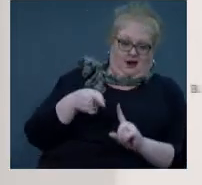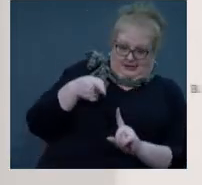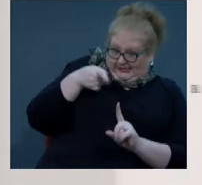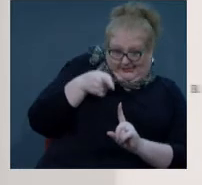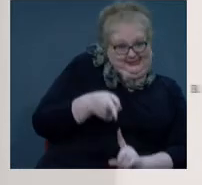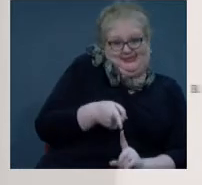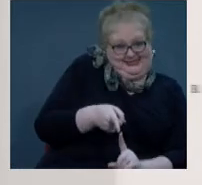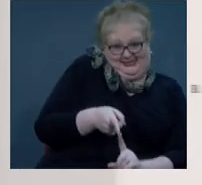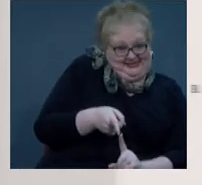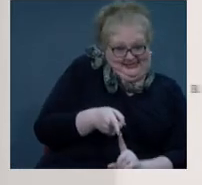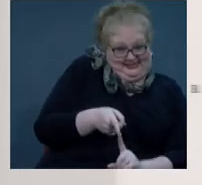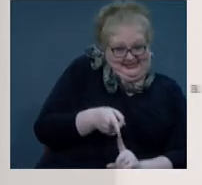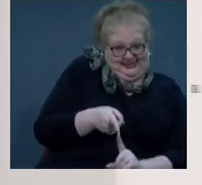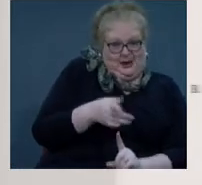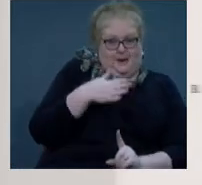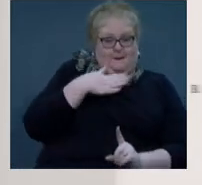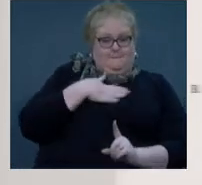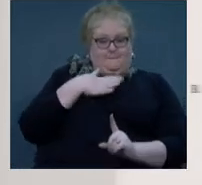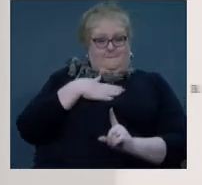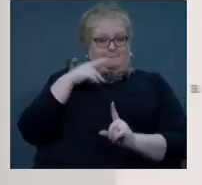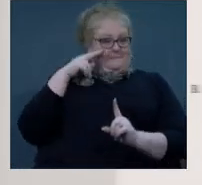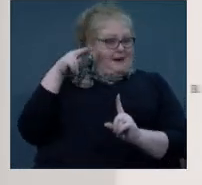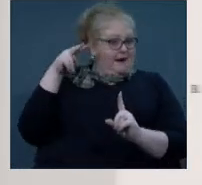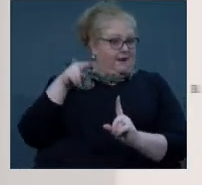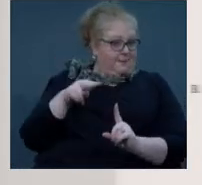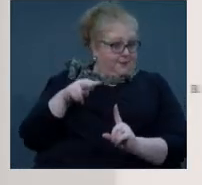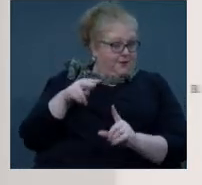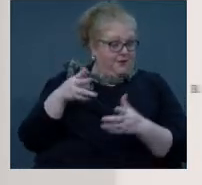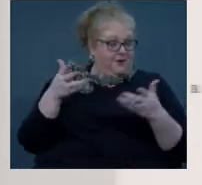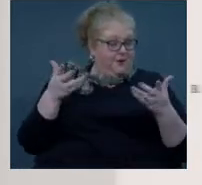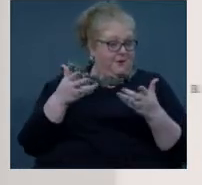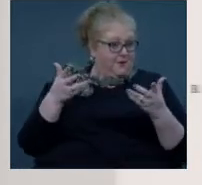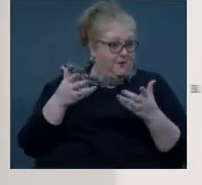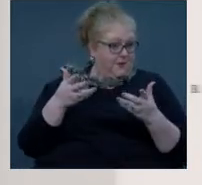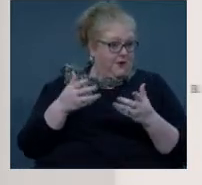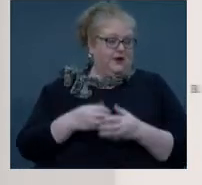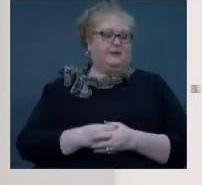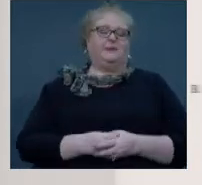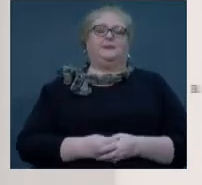which, from my point of view, and that's